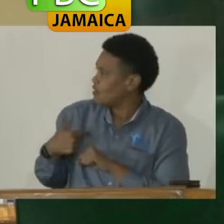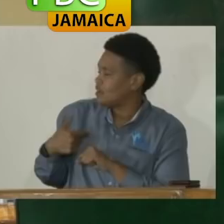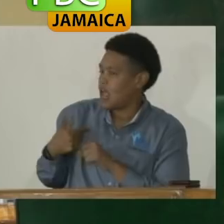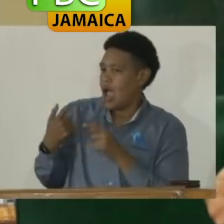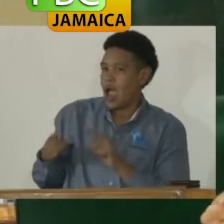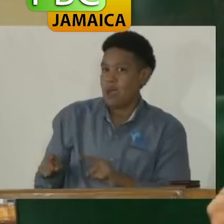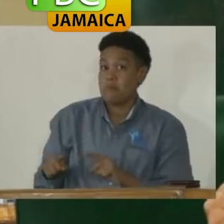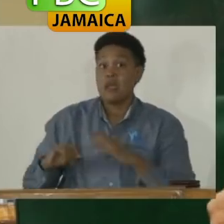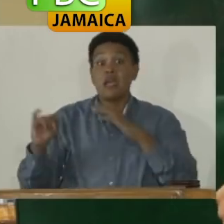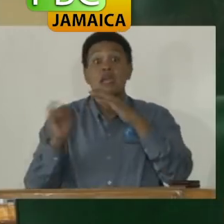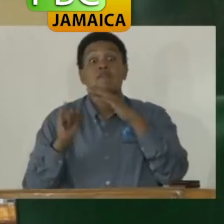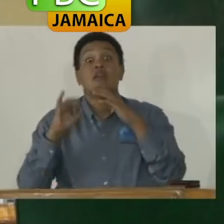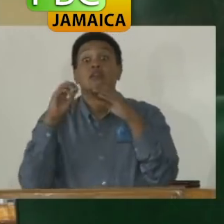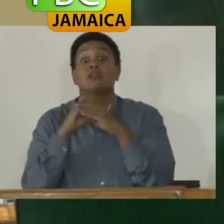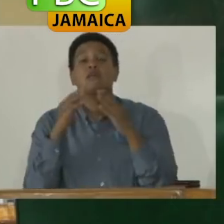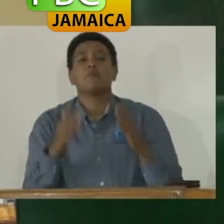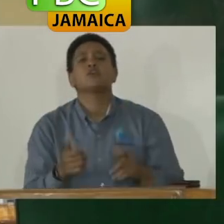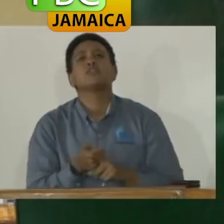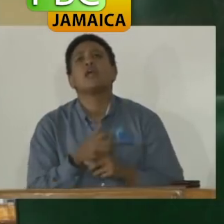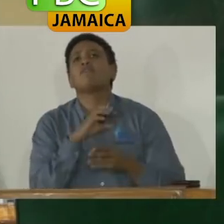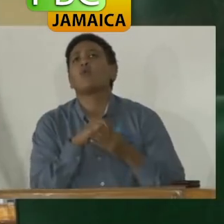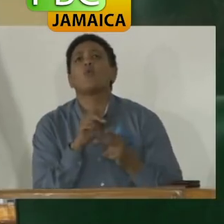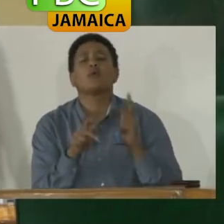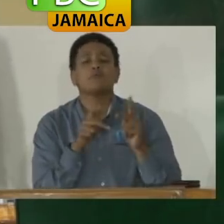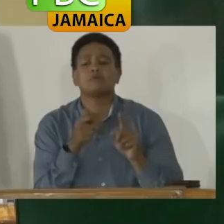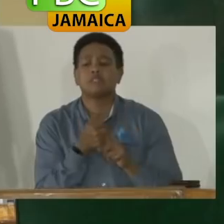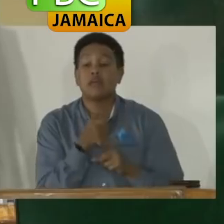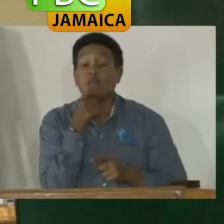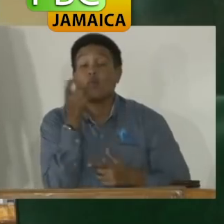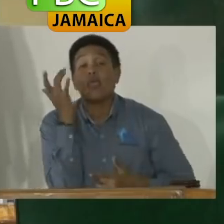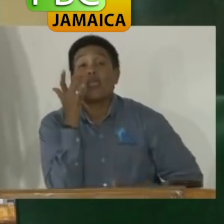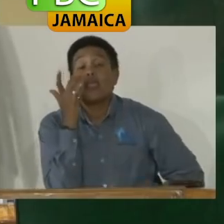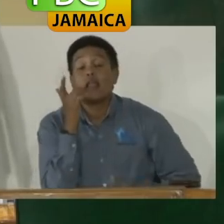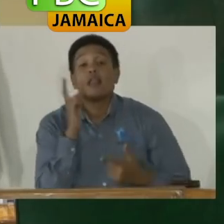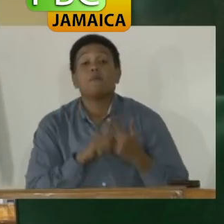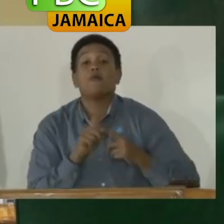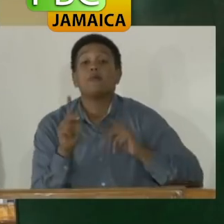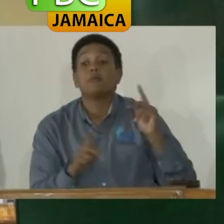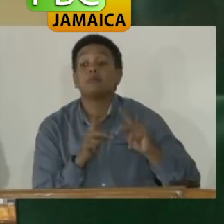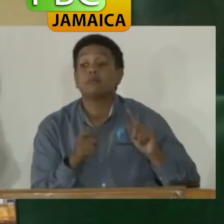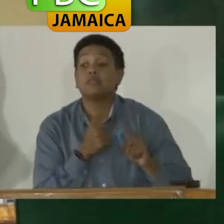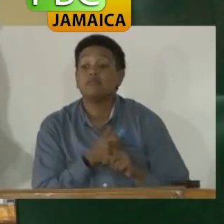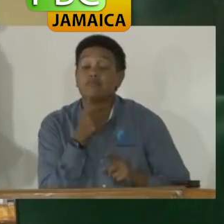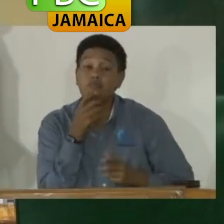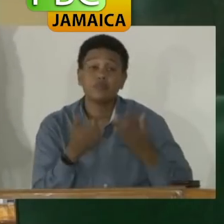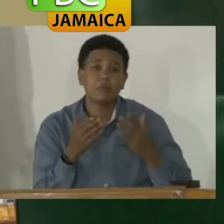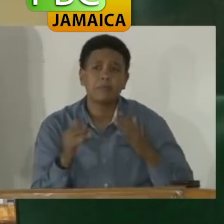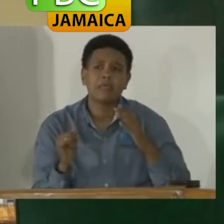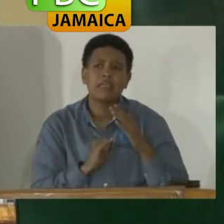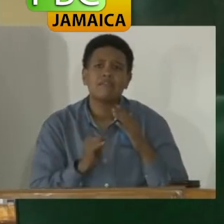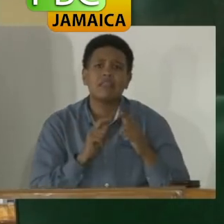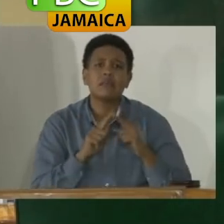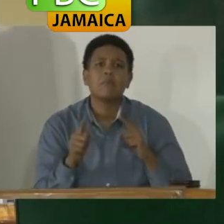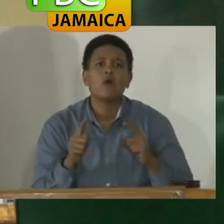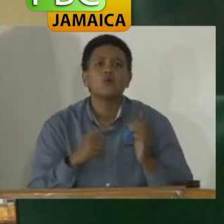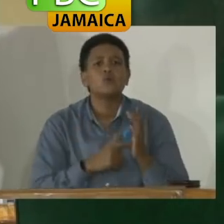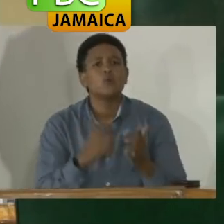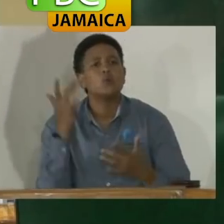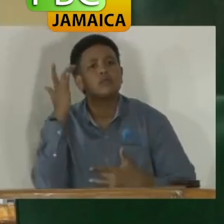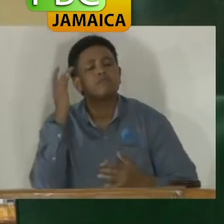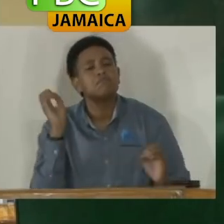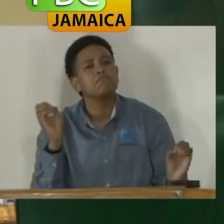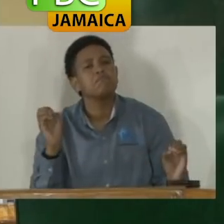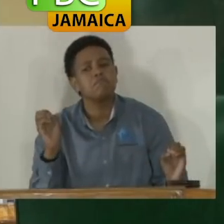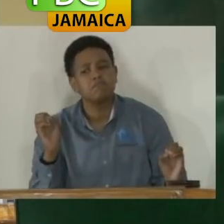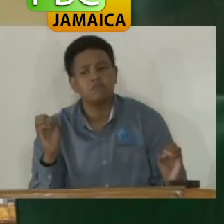And the infected, that includes people who are ill and people who may be infected but asymptomatic.